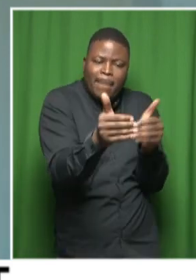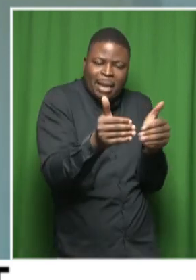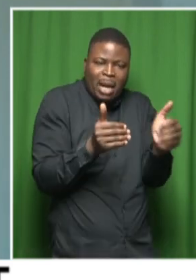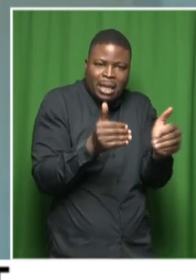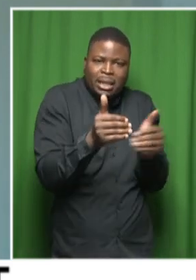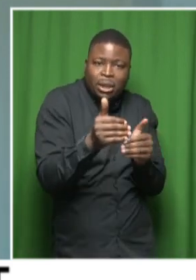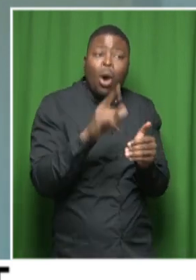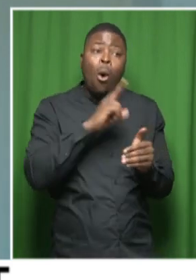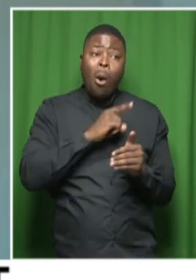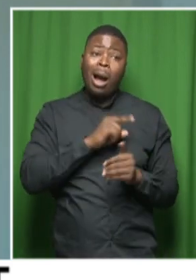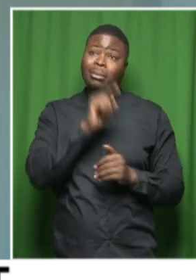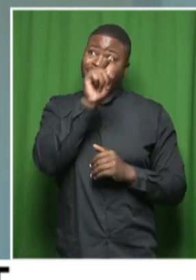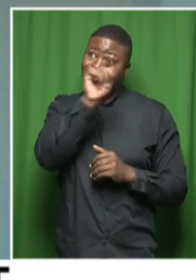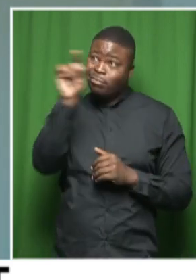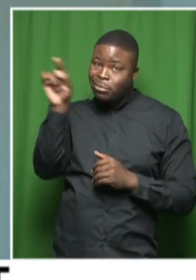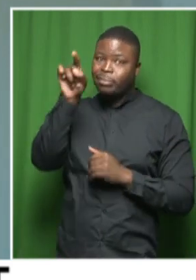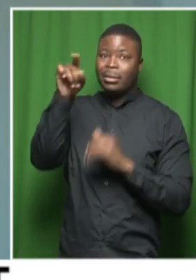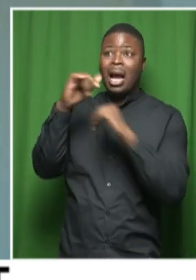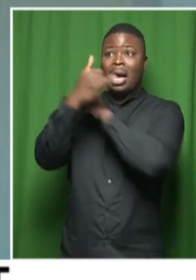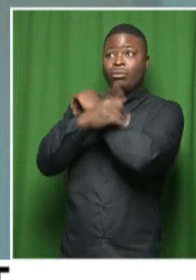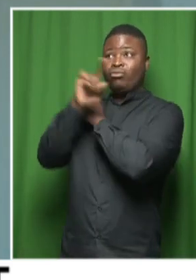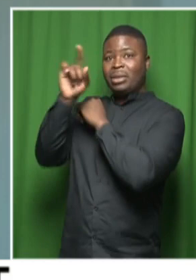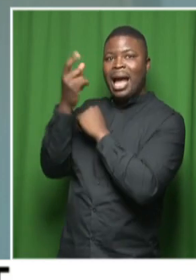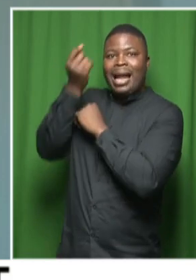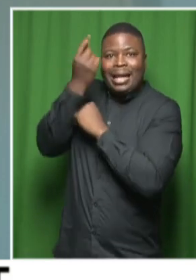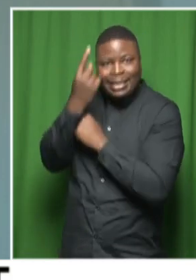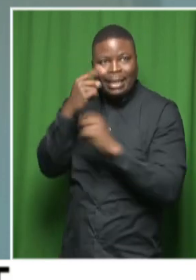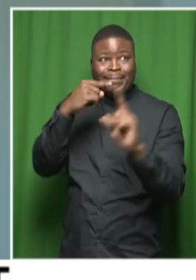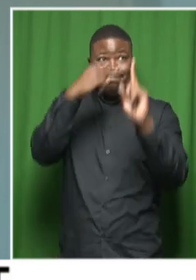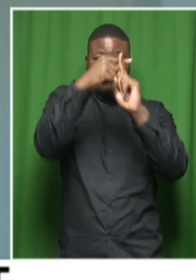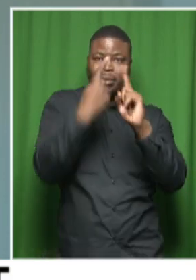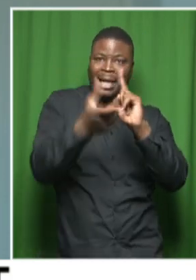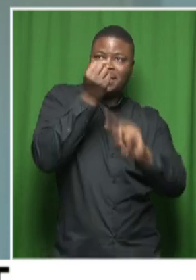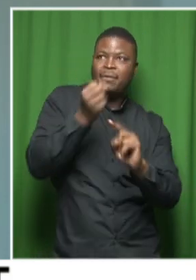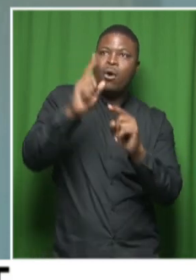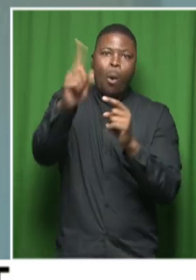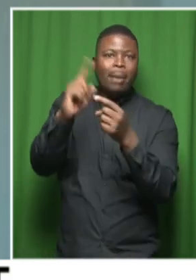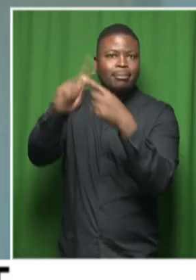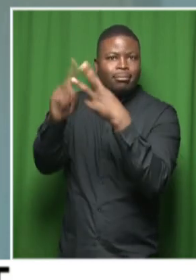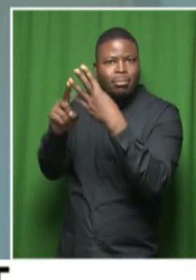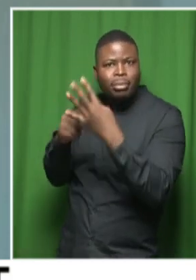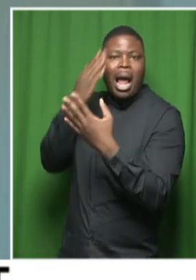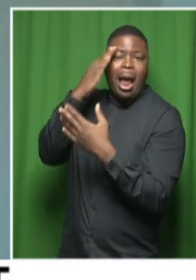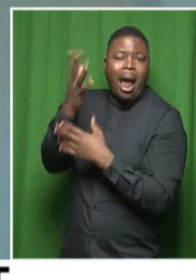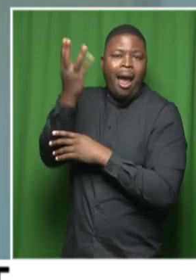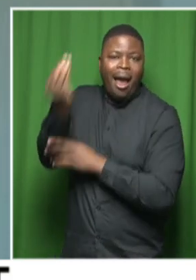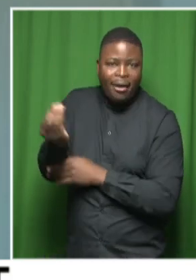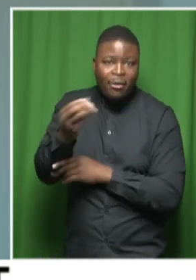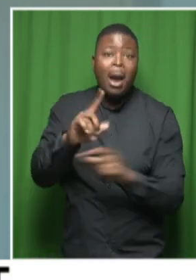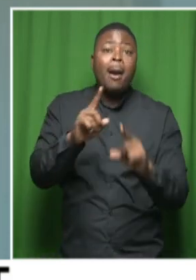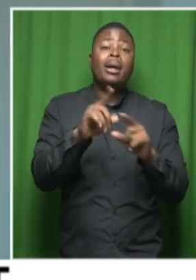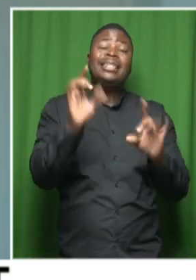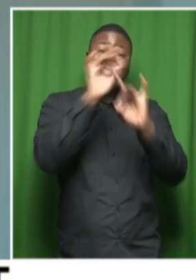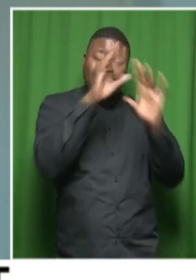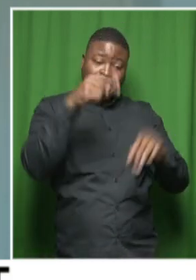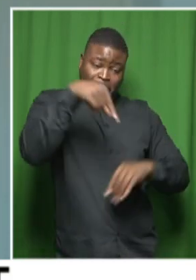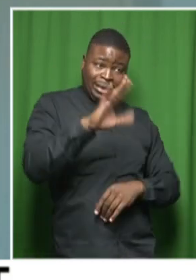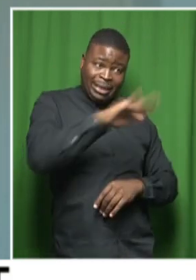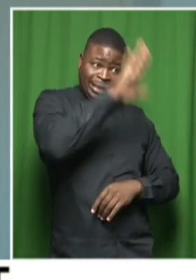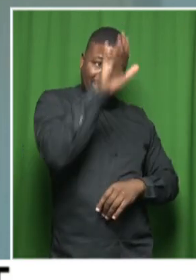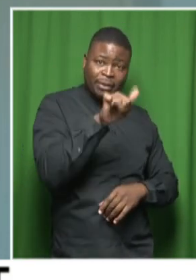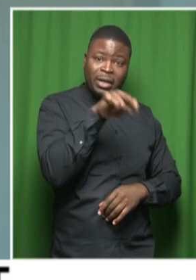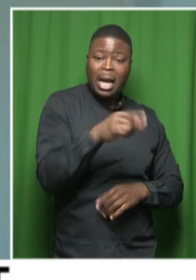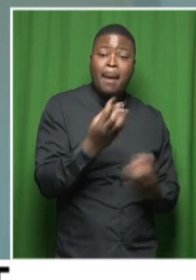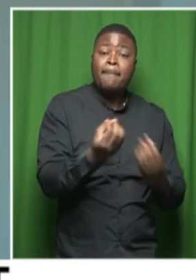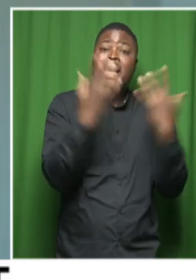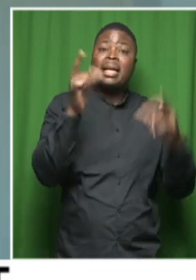understand the responsibility they need to fulfill. So it's clear in South Africa, by the way, that the very majority of citizens, right, who are